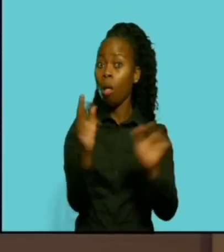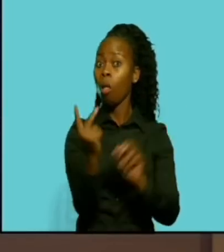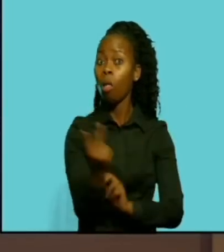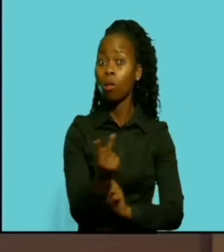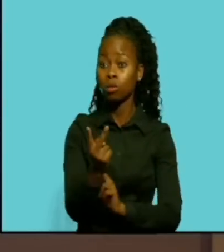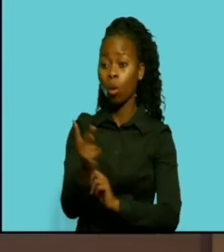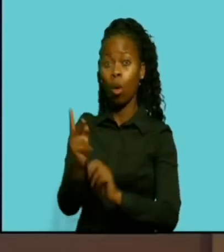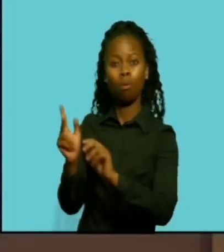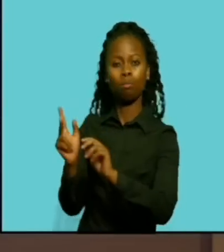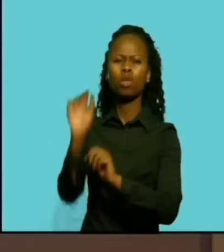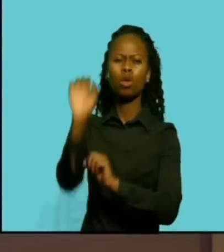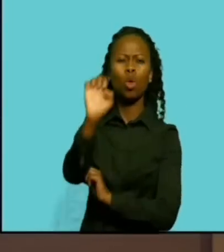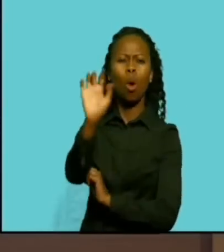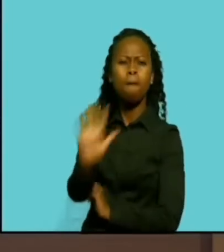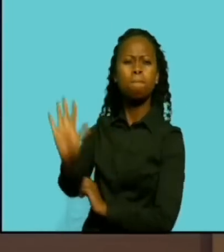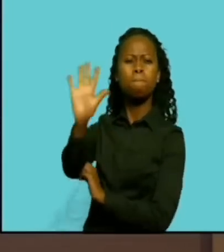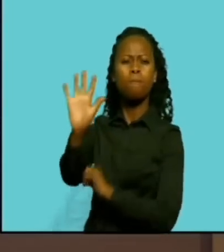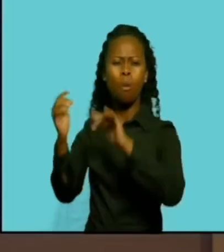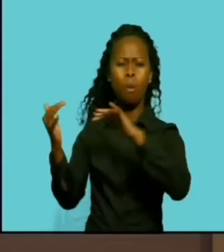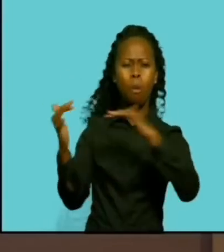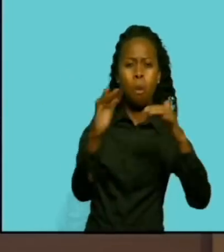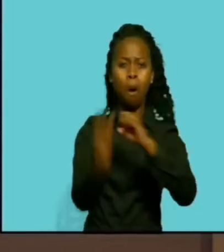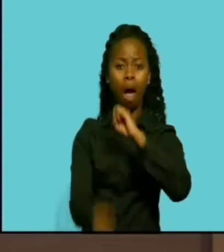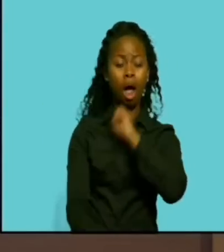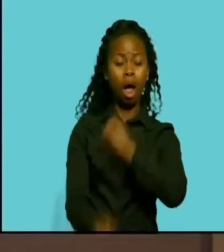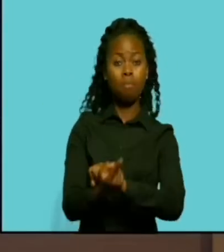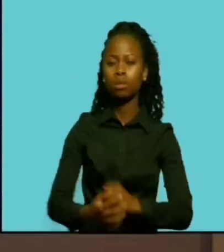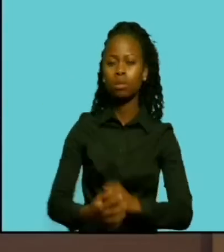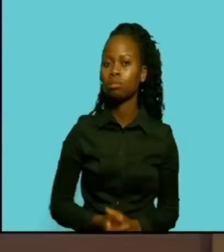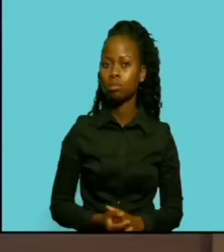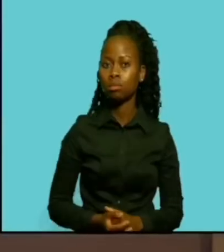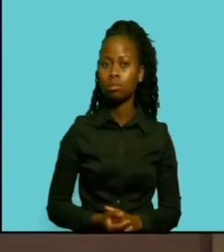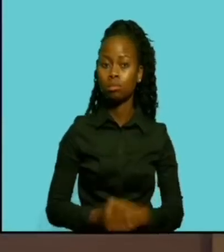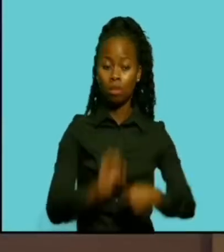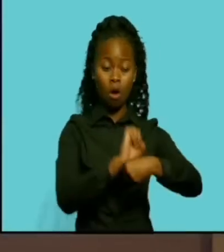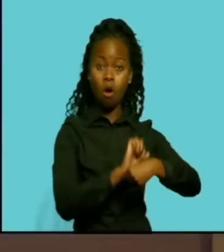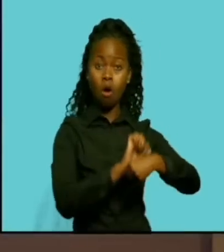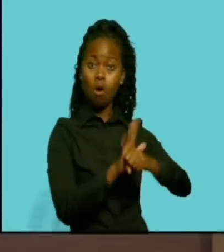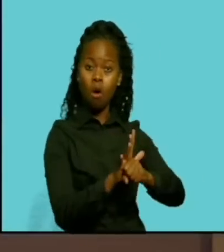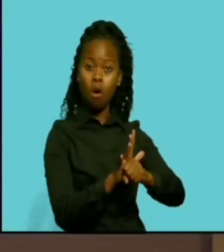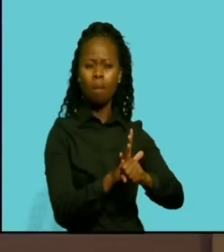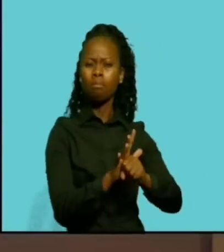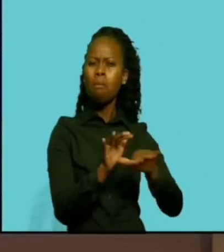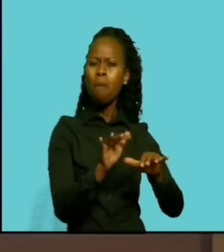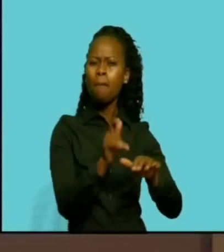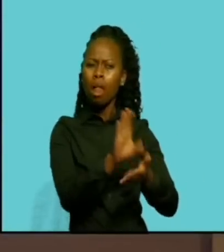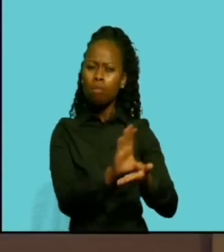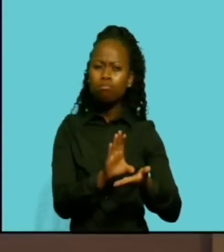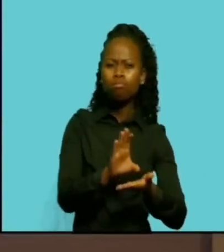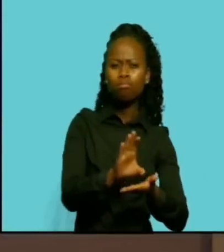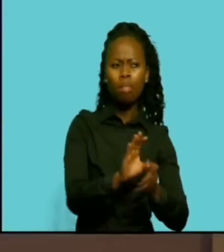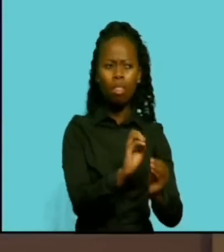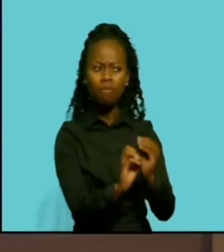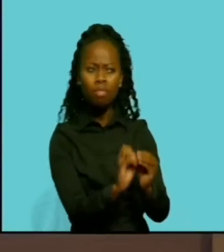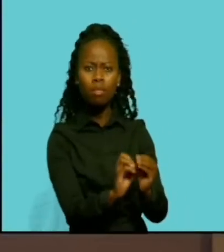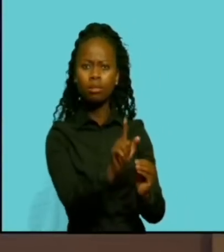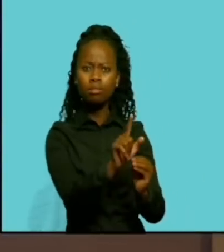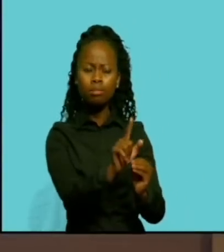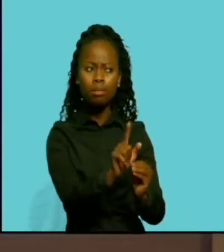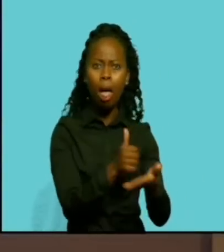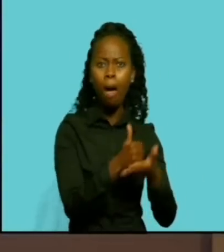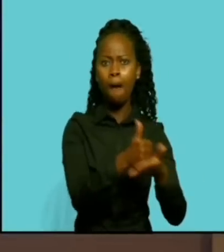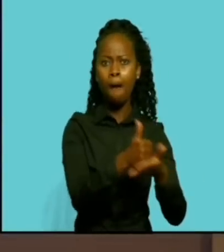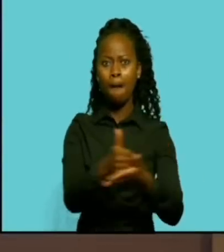The economic costs of the coronavirus generally continue to fall as most economies remain open despite the